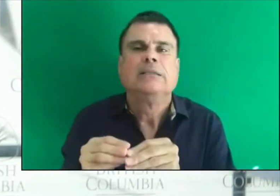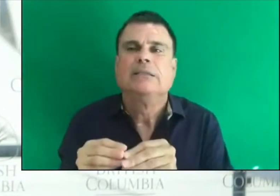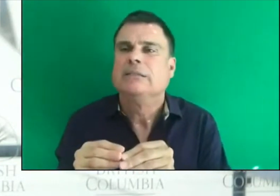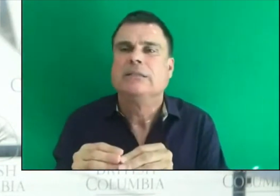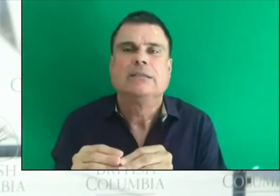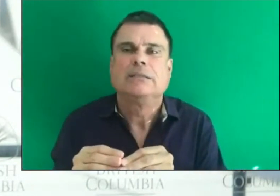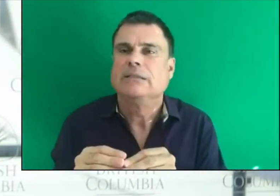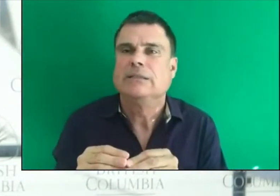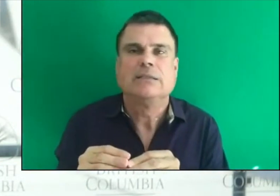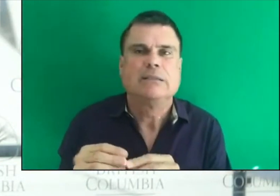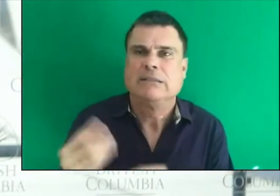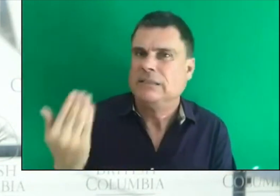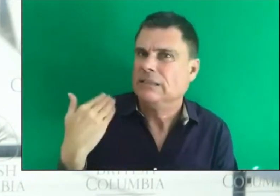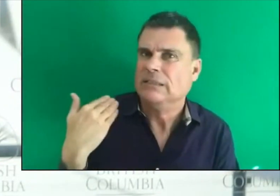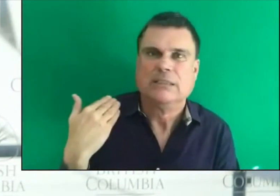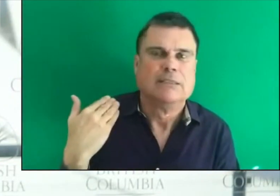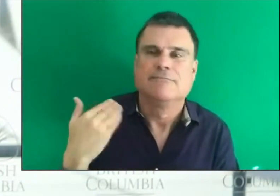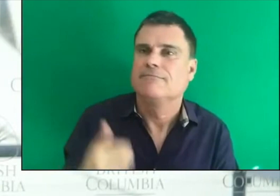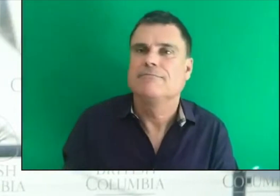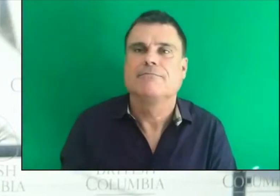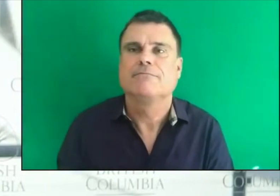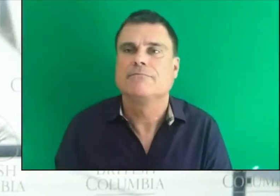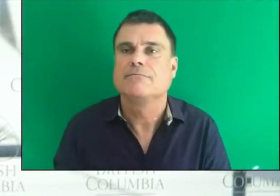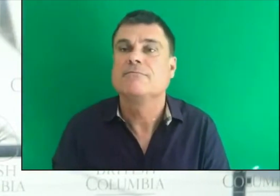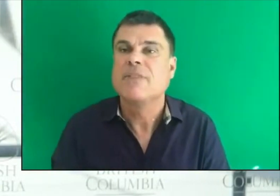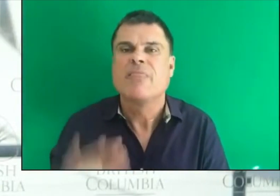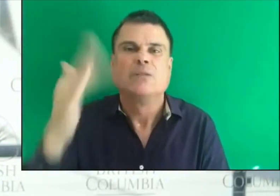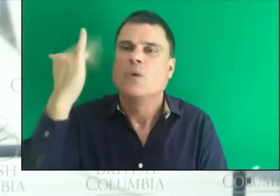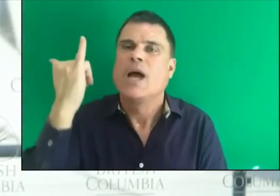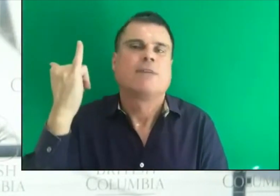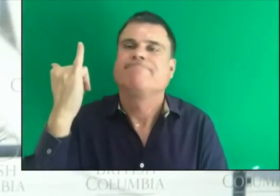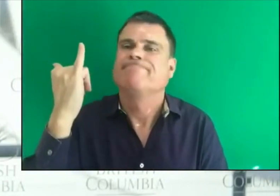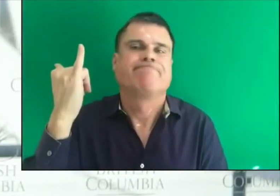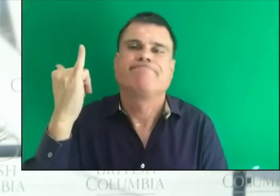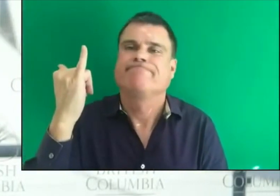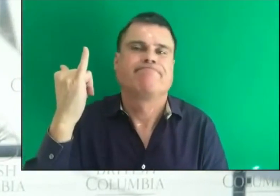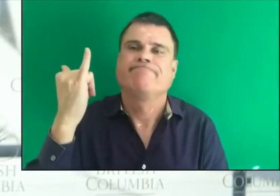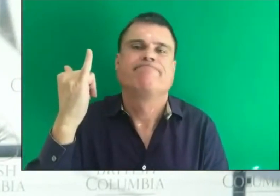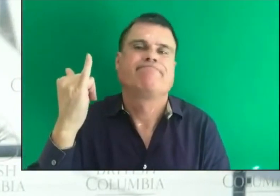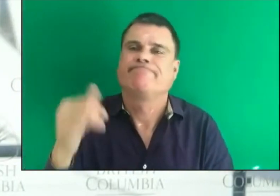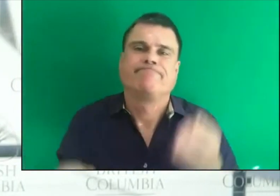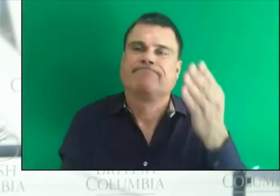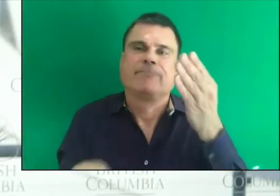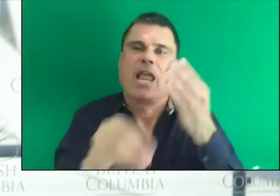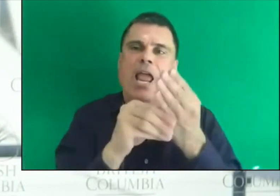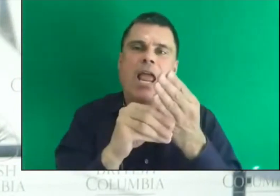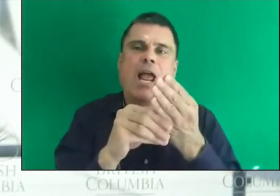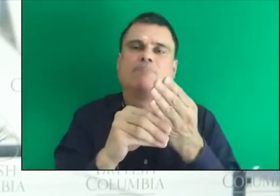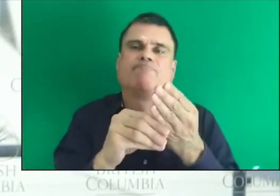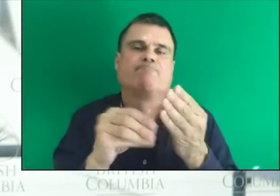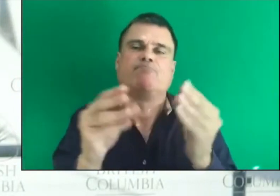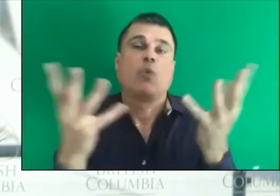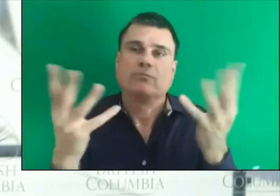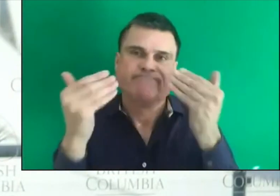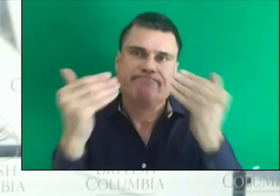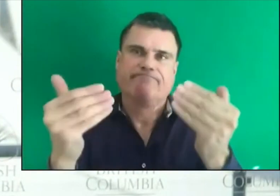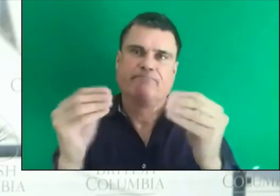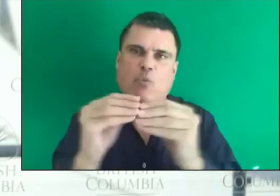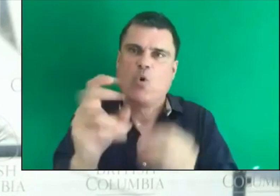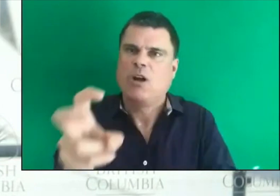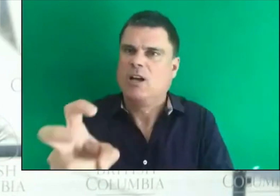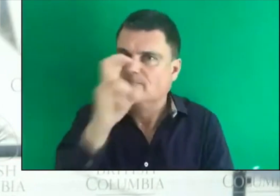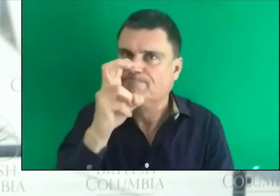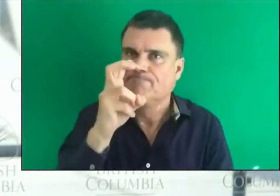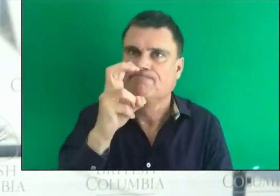here today. Yes, we were seeing linear growth, which was concerning but controllable. And in the last